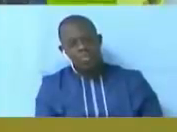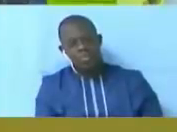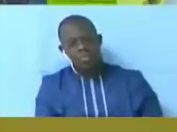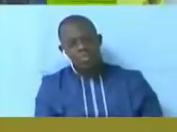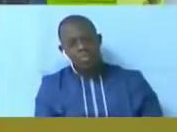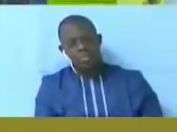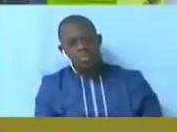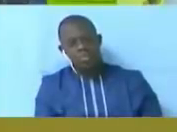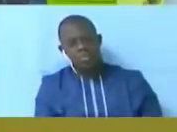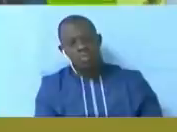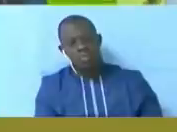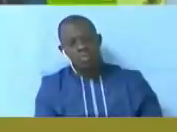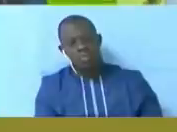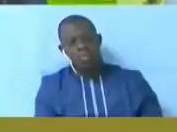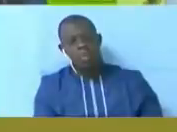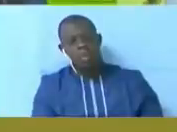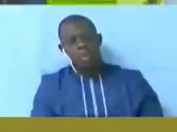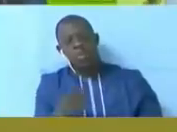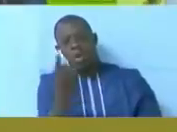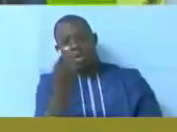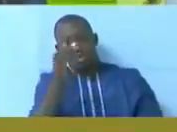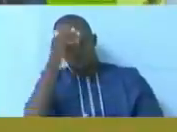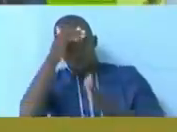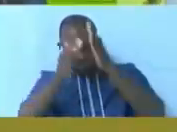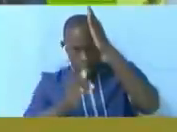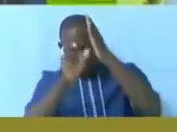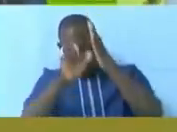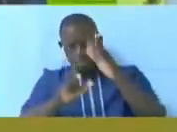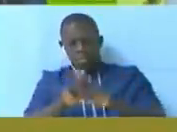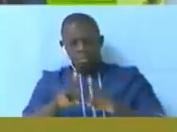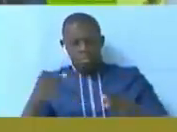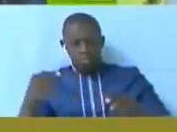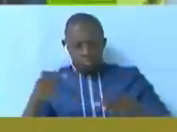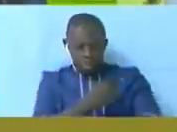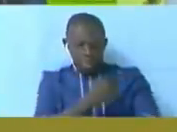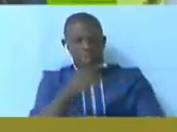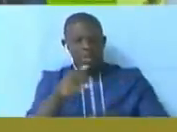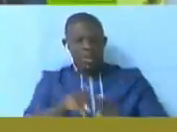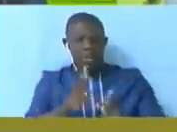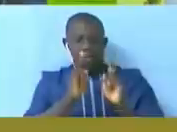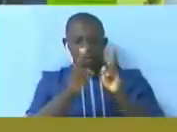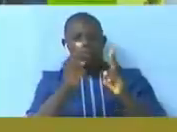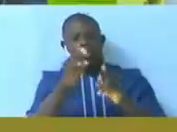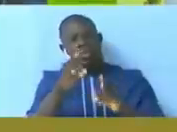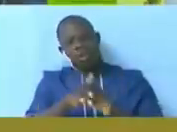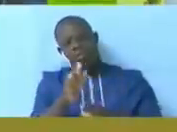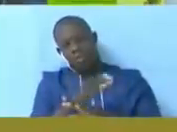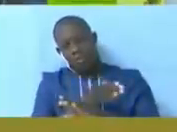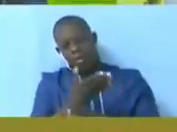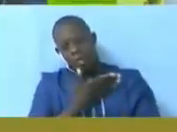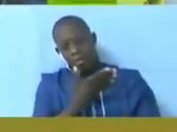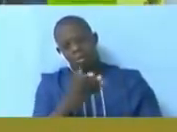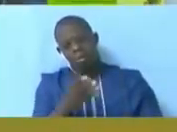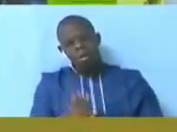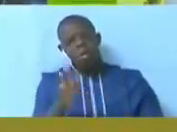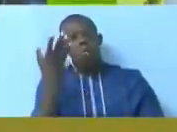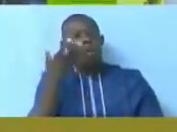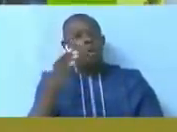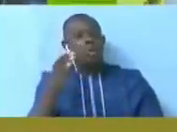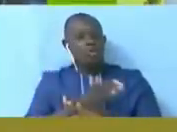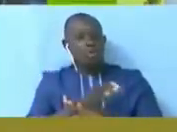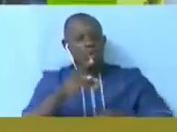One of the soldiers misfired his gun. Soldier dobi je fan kido fightable. And as at the time when it happened, the judge was very close